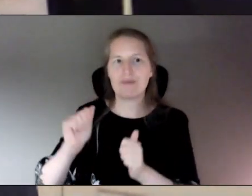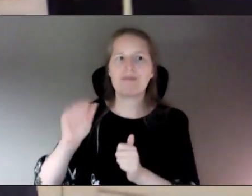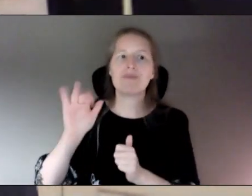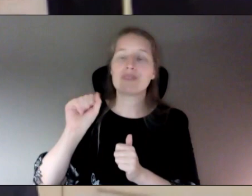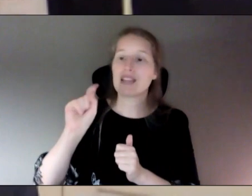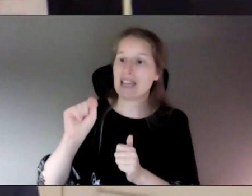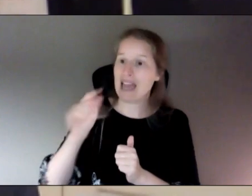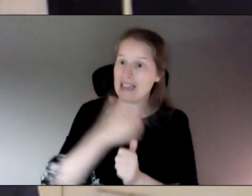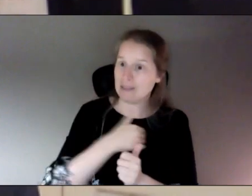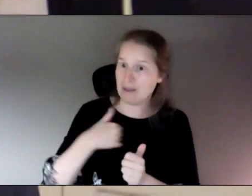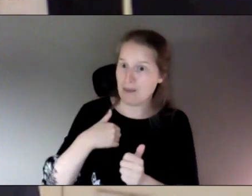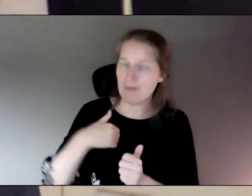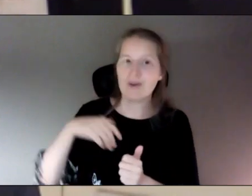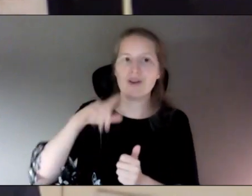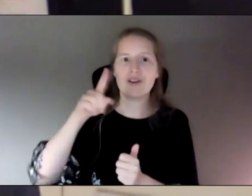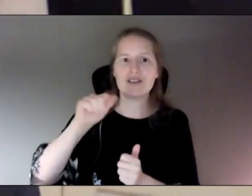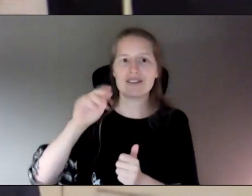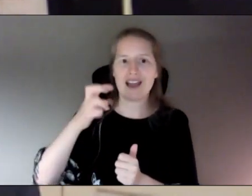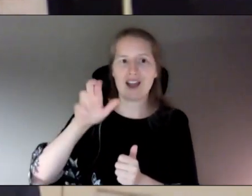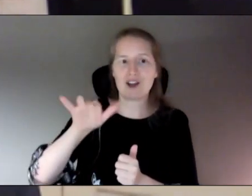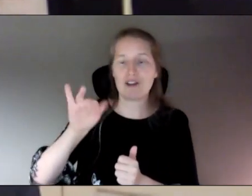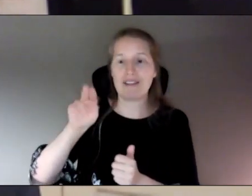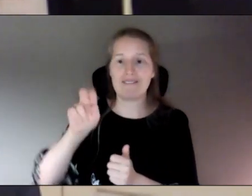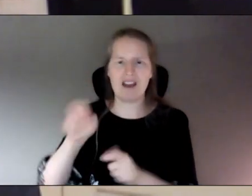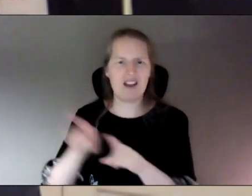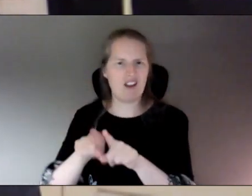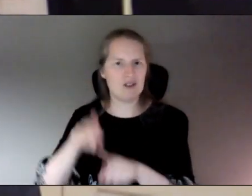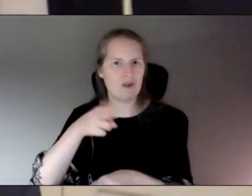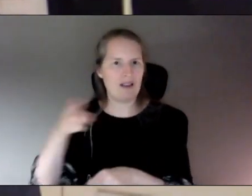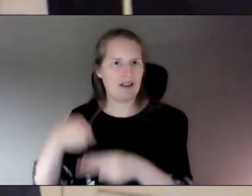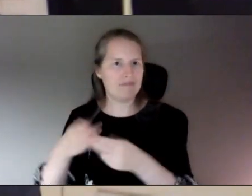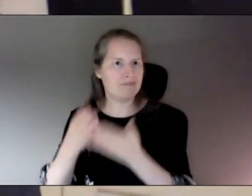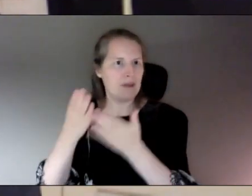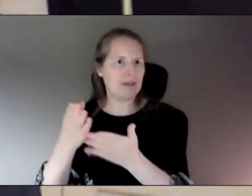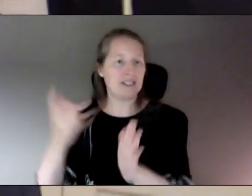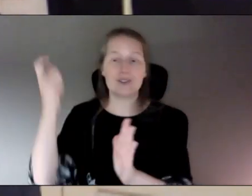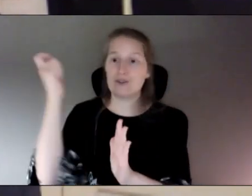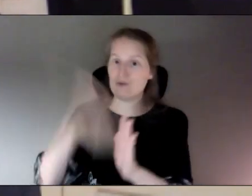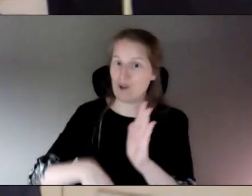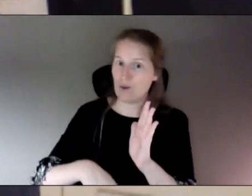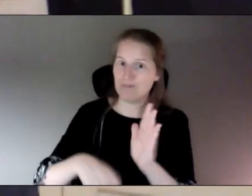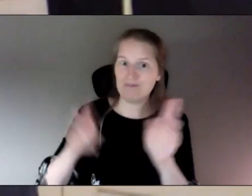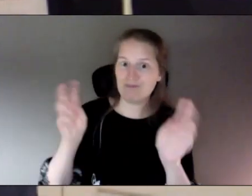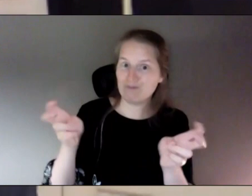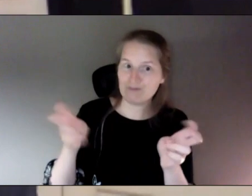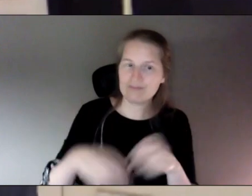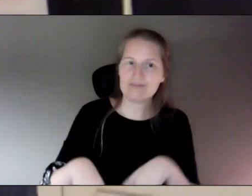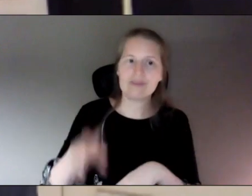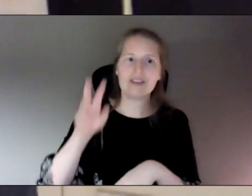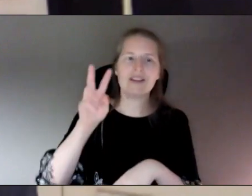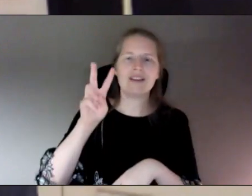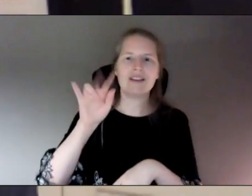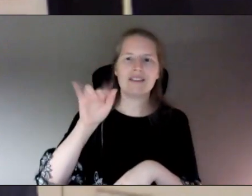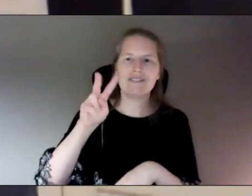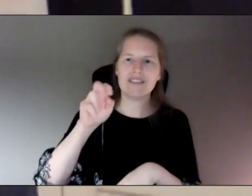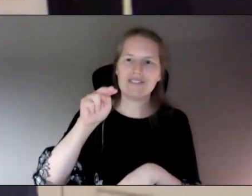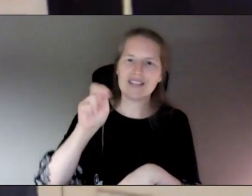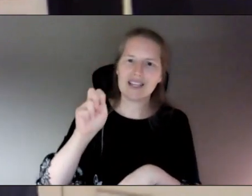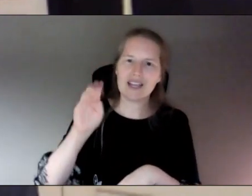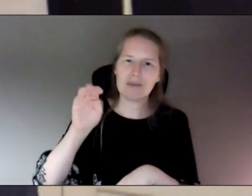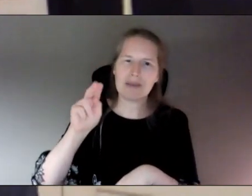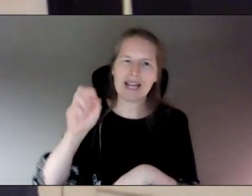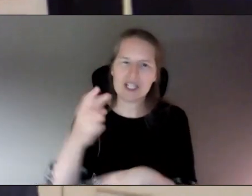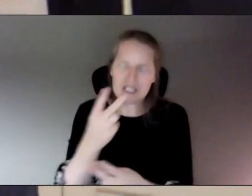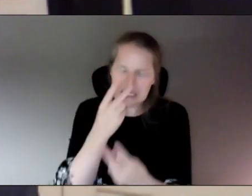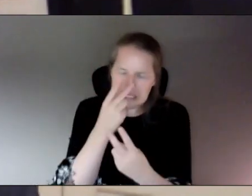nominee Zachary Fine had this to say. They wrote, Vivian Benish sees things. She sees right to the